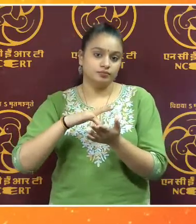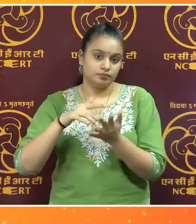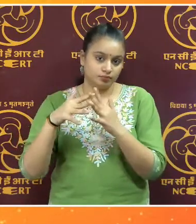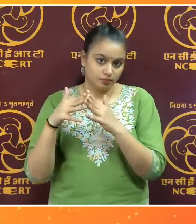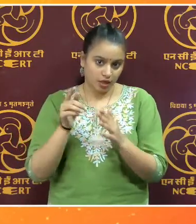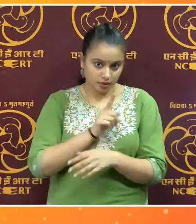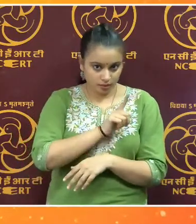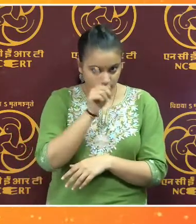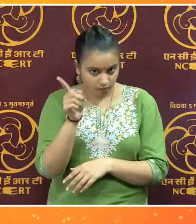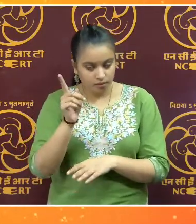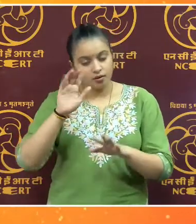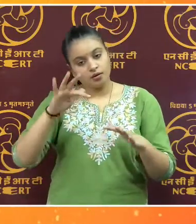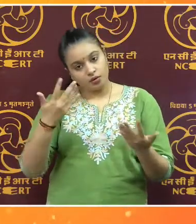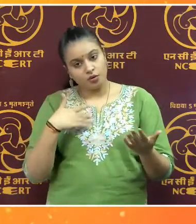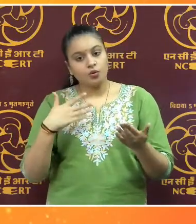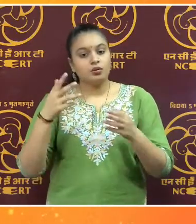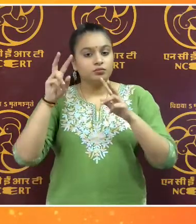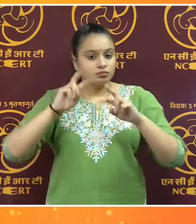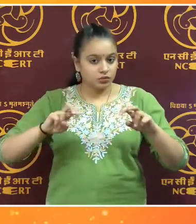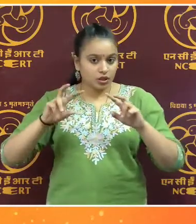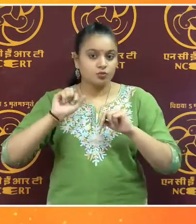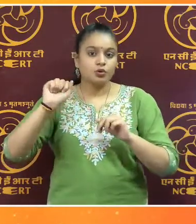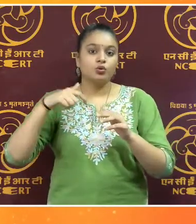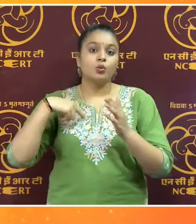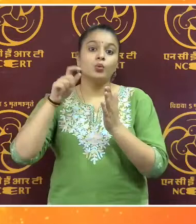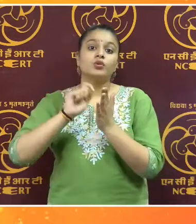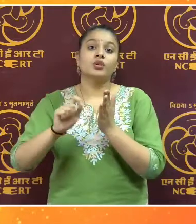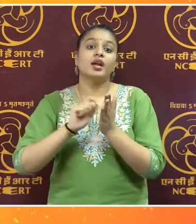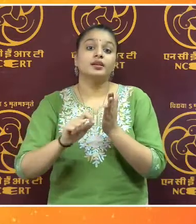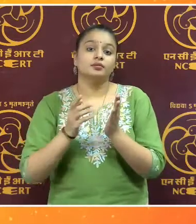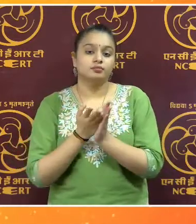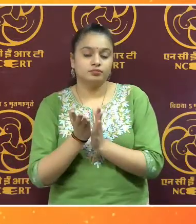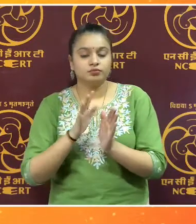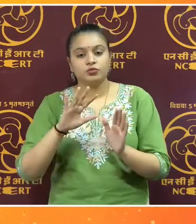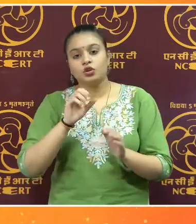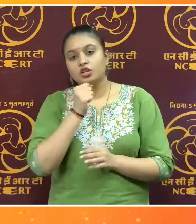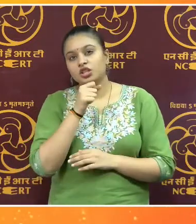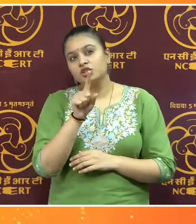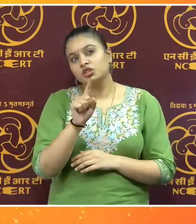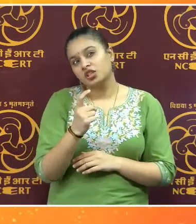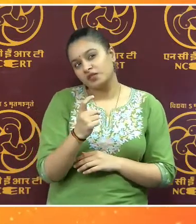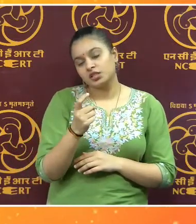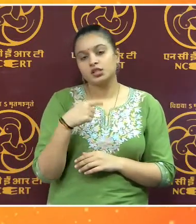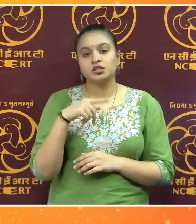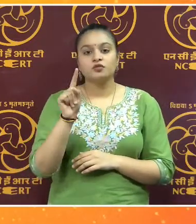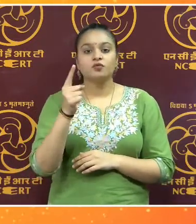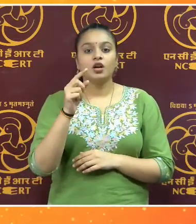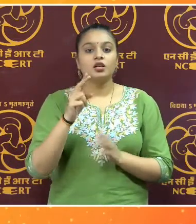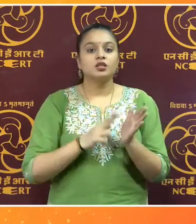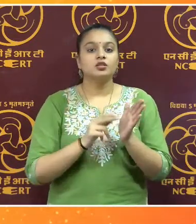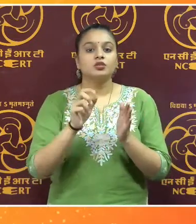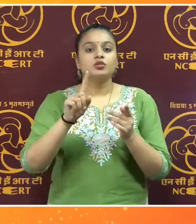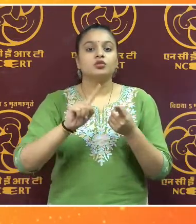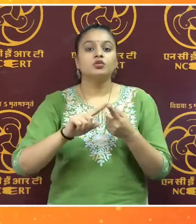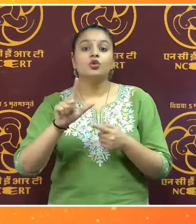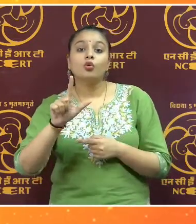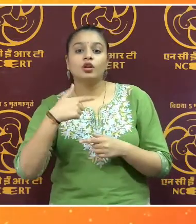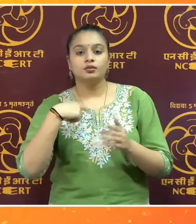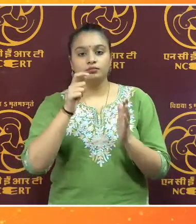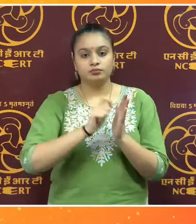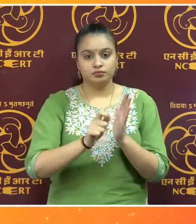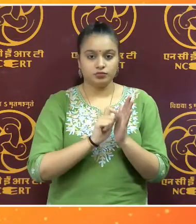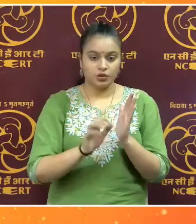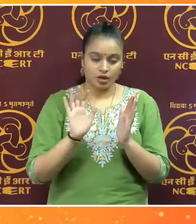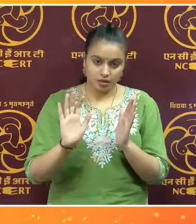there he actually explored his writing career. And at the age of 17 he wrote his first novel, The Room on the